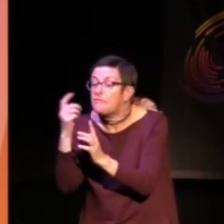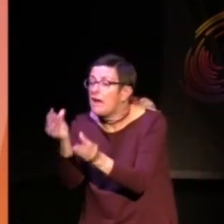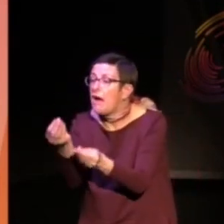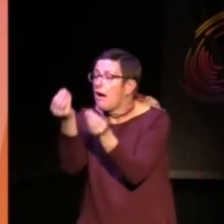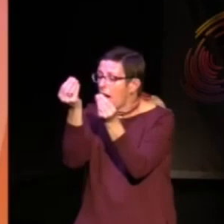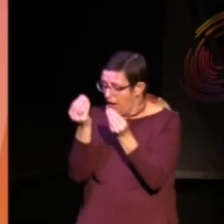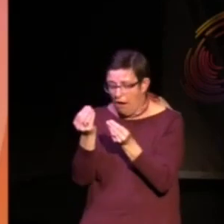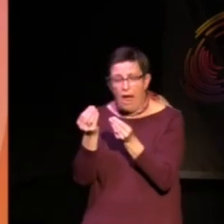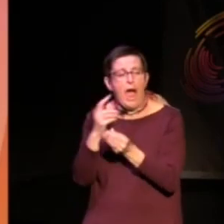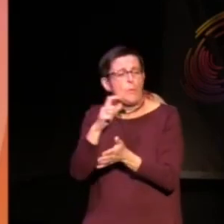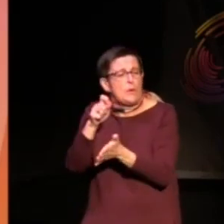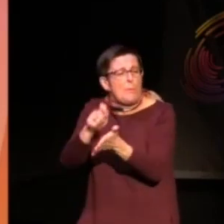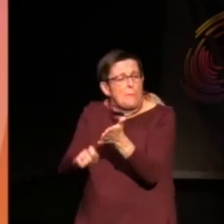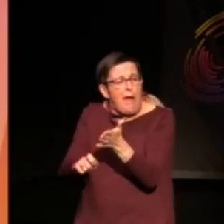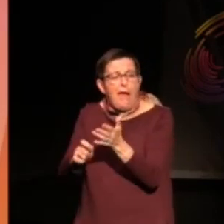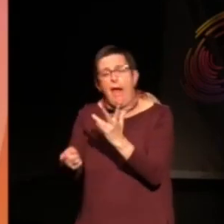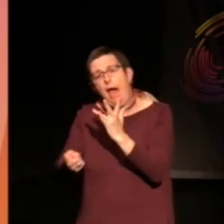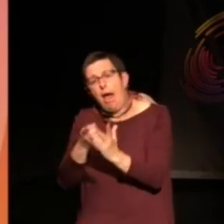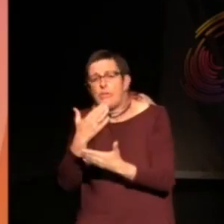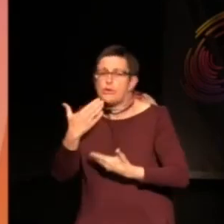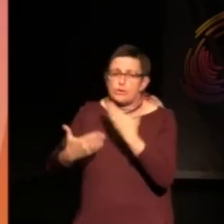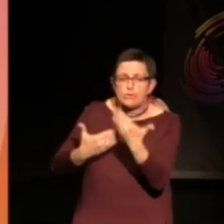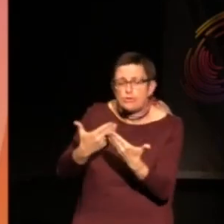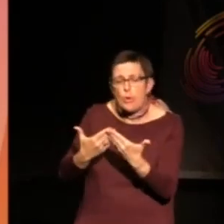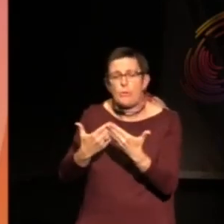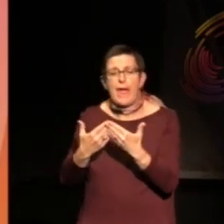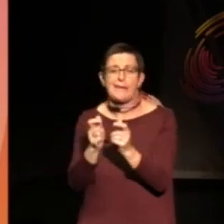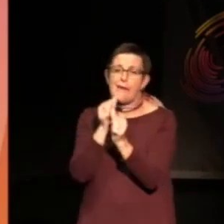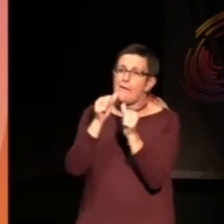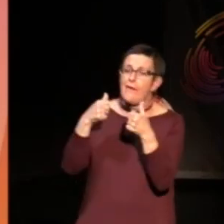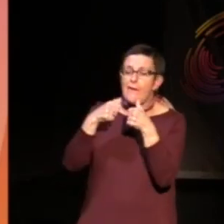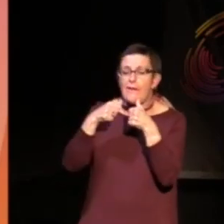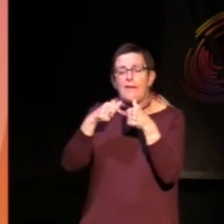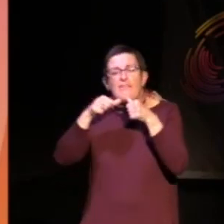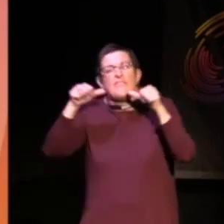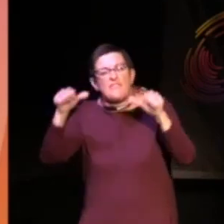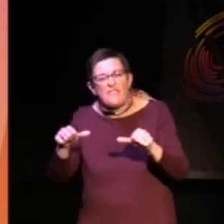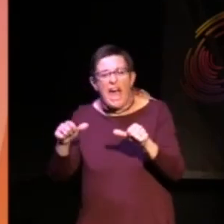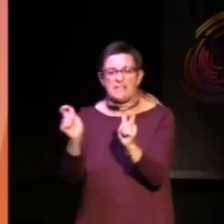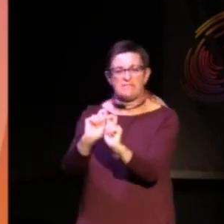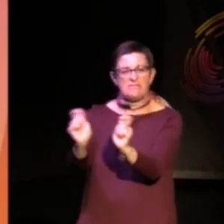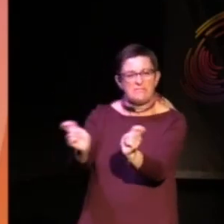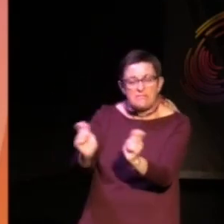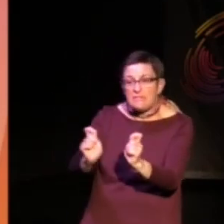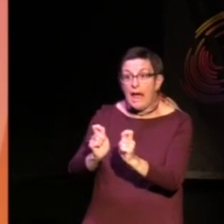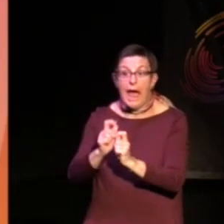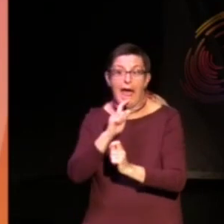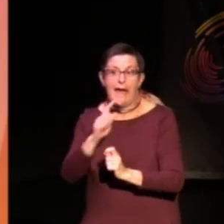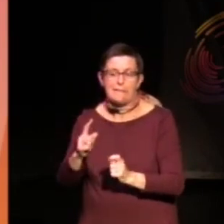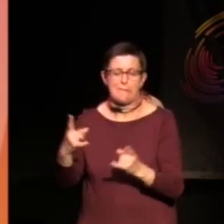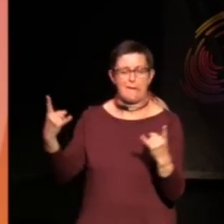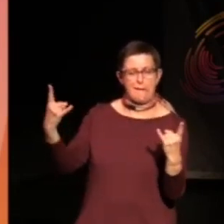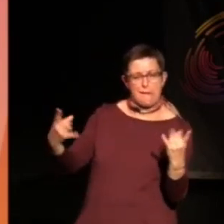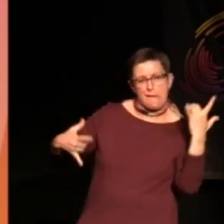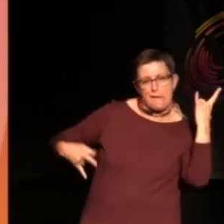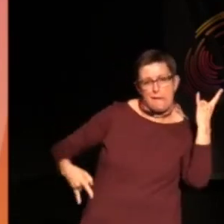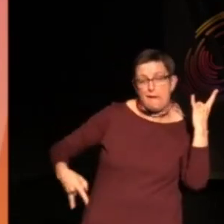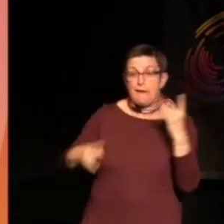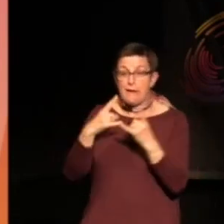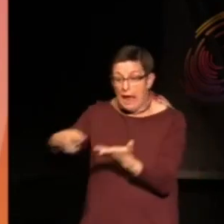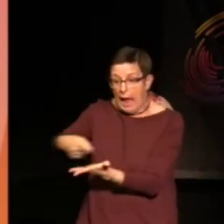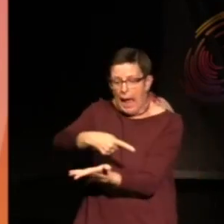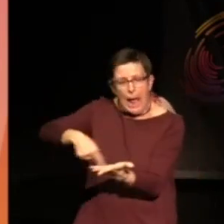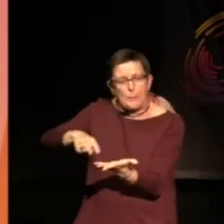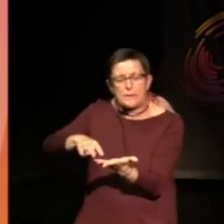novels and fanzines and to check the latest heavy metal albums. Its cover stained by